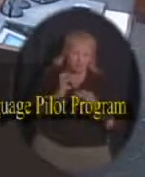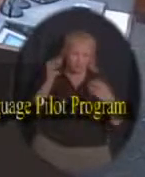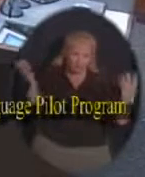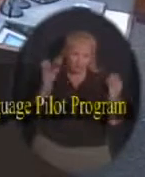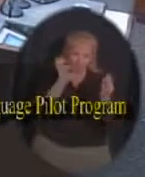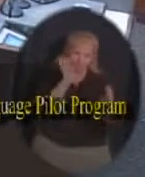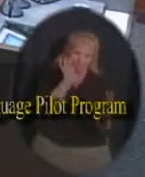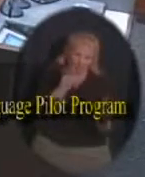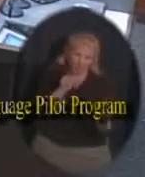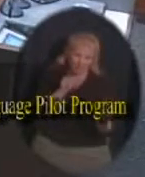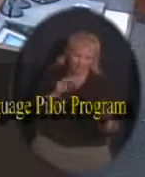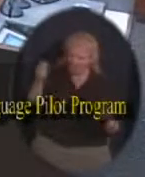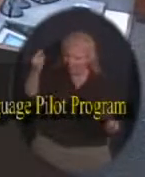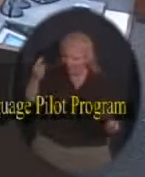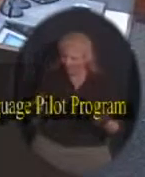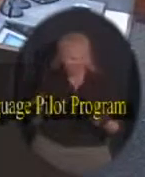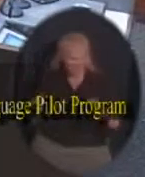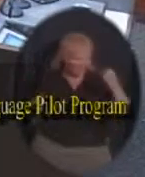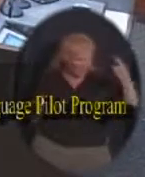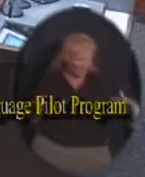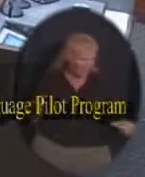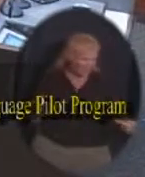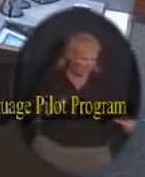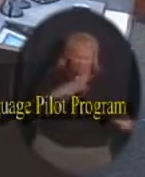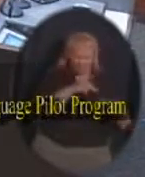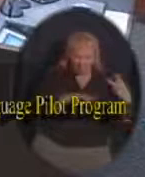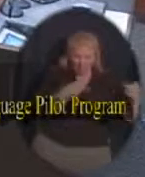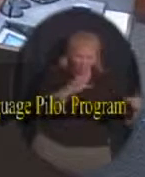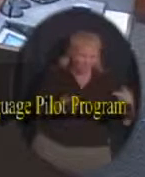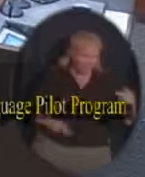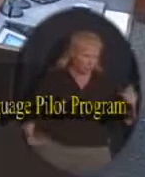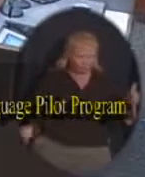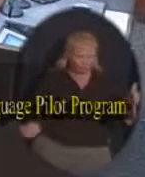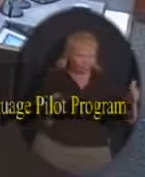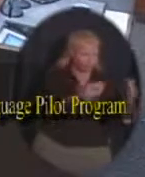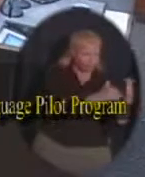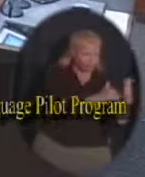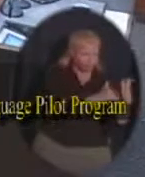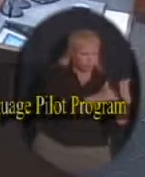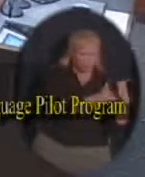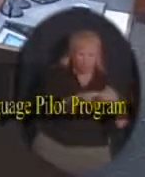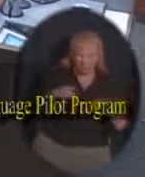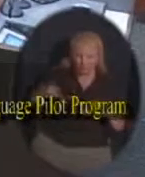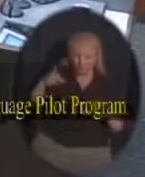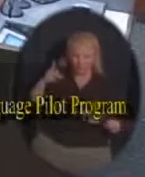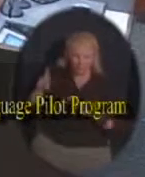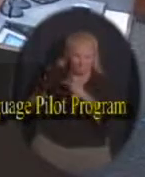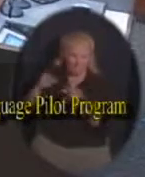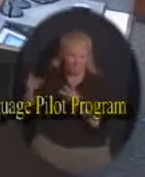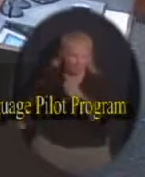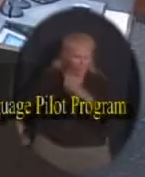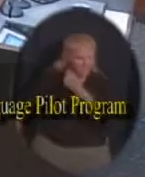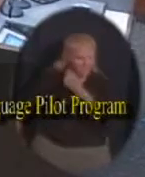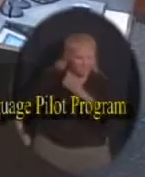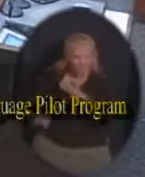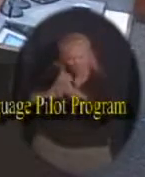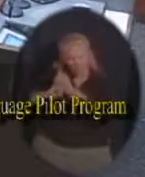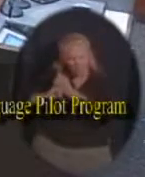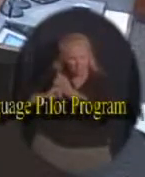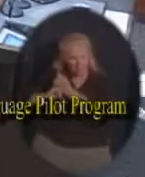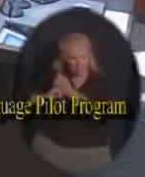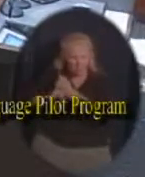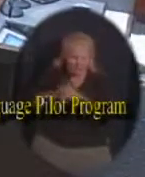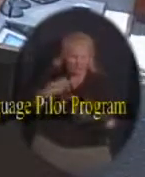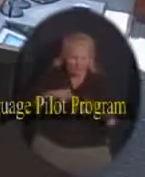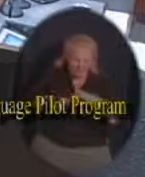50-50. There are people that are passionately against this. There are people that are passionately for it. So it's been difficult to try and represent the community on